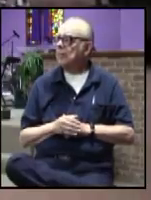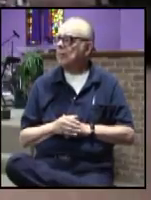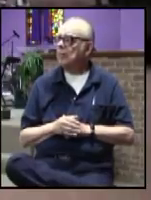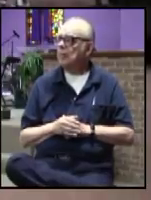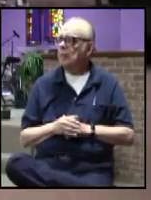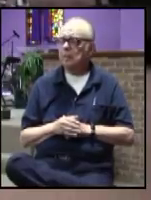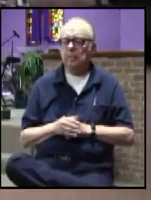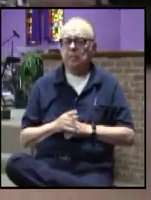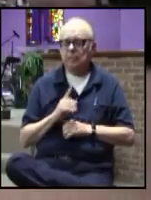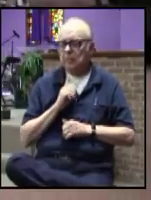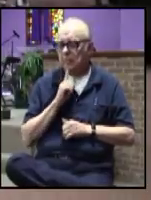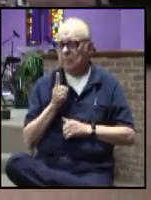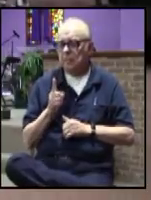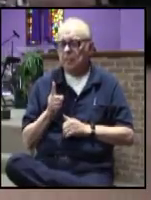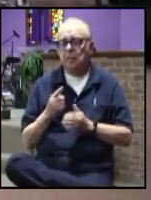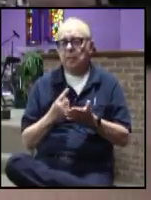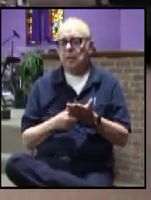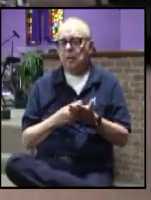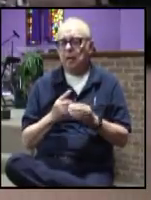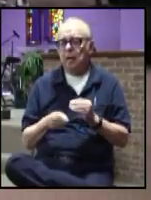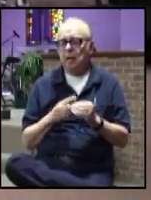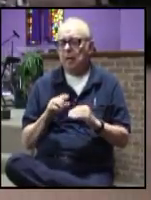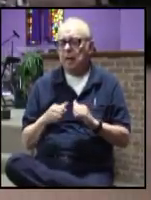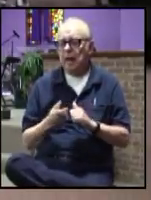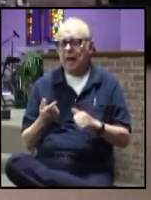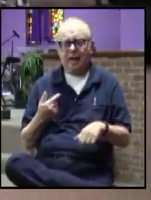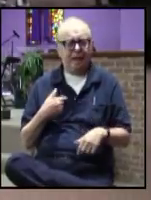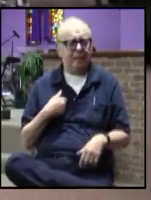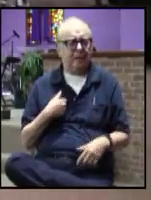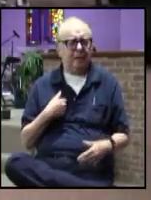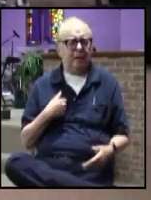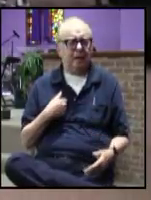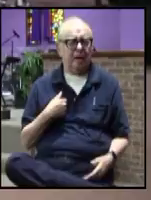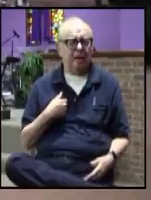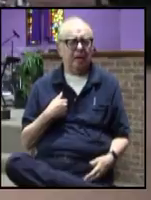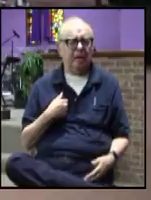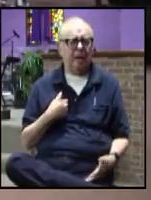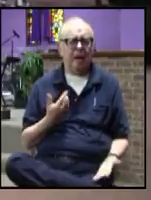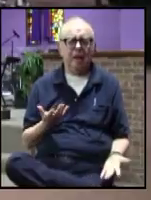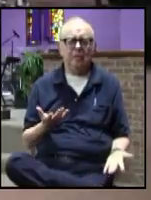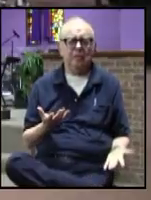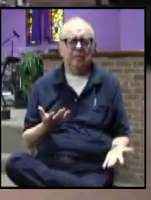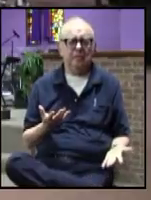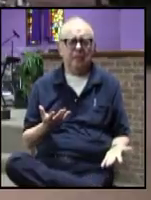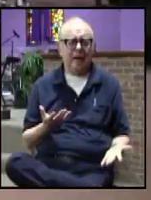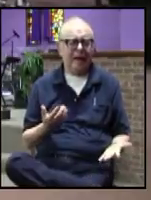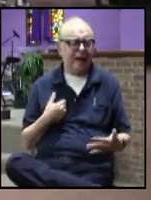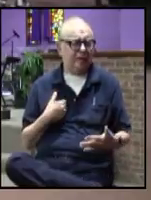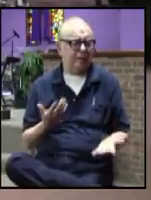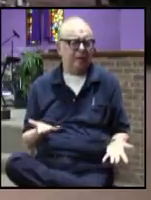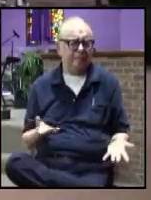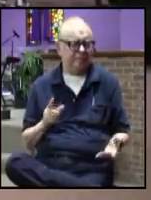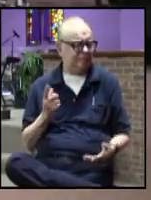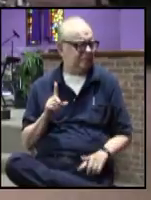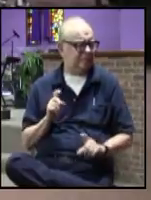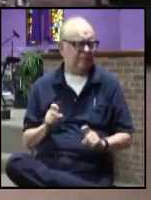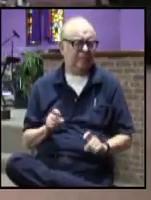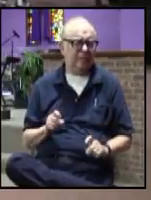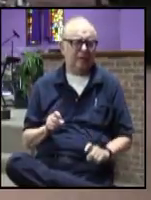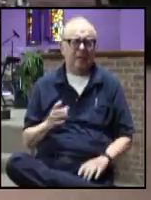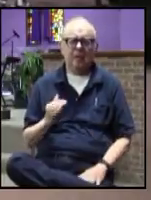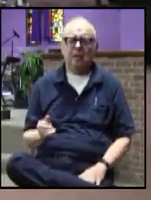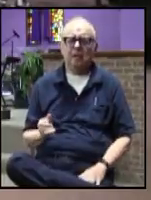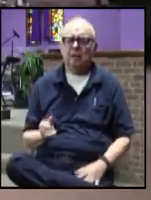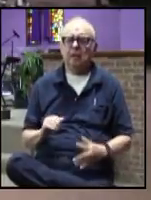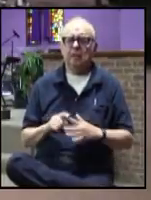it's really talking about, how do I wait? Because